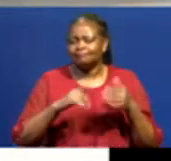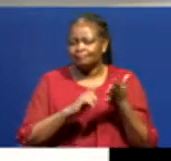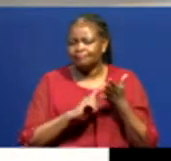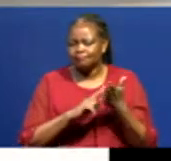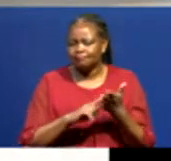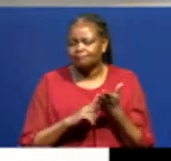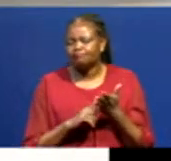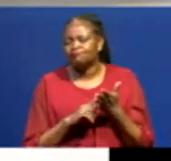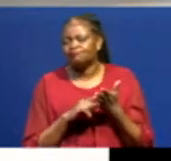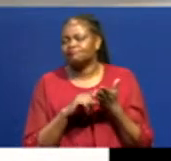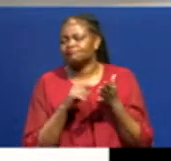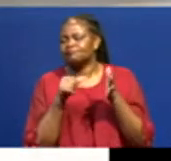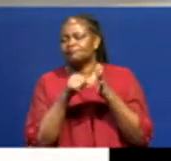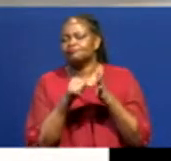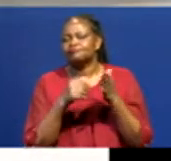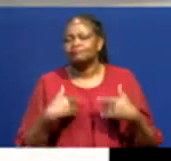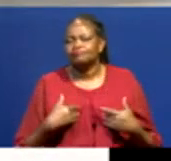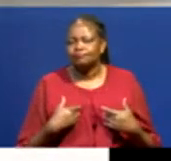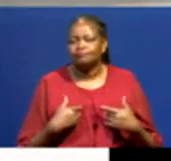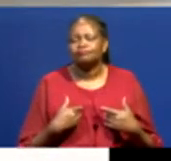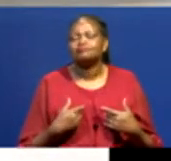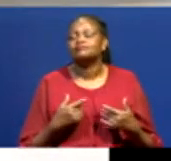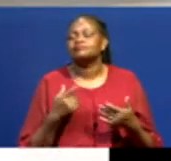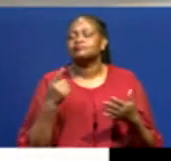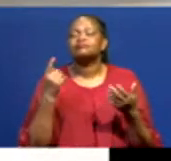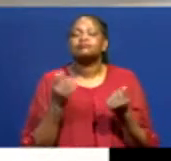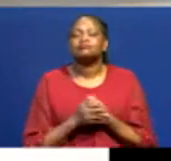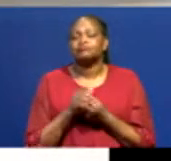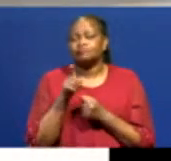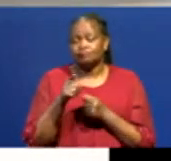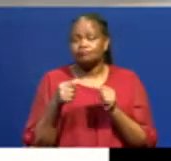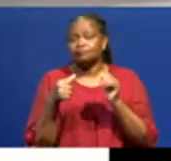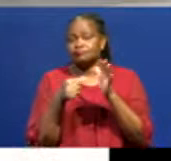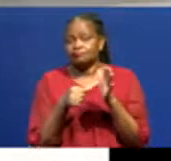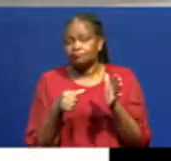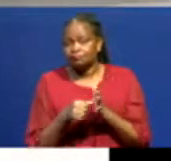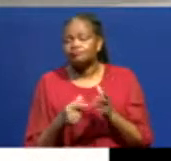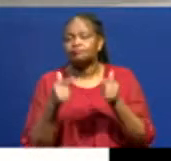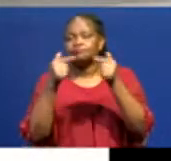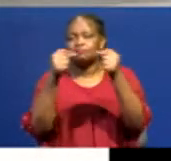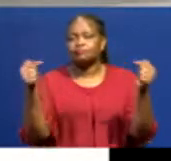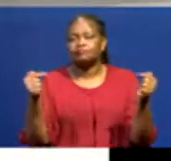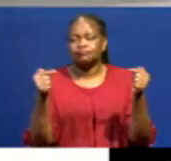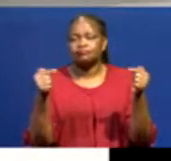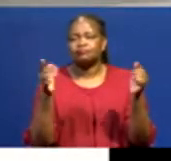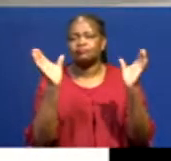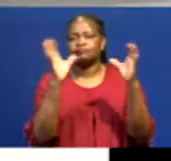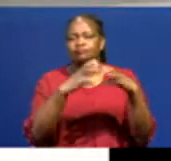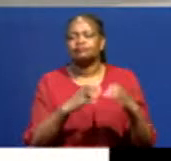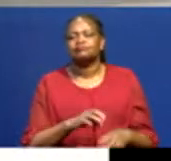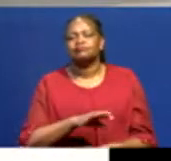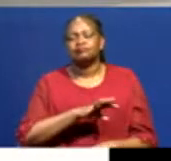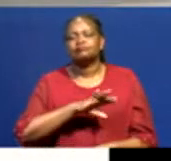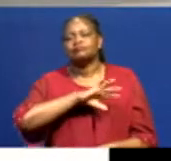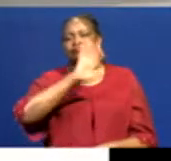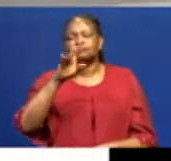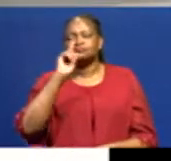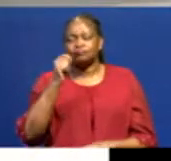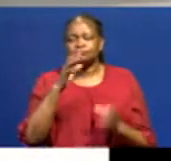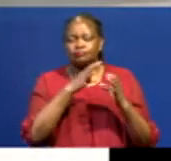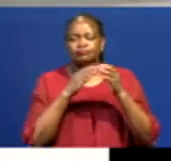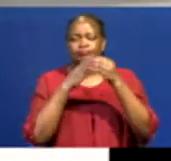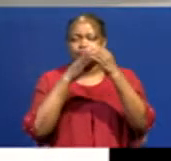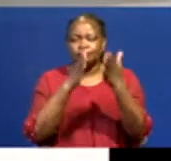in a telltale sign of what could be simmering tensions in the opposition outfit. NAK Kenya party leader Martha